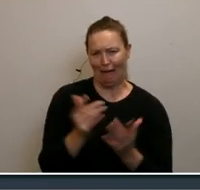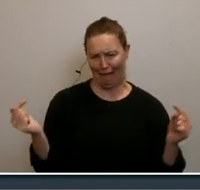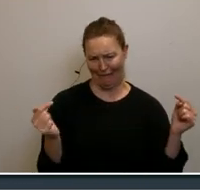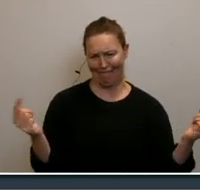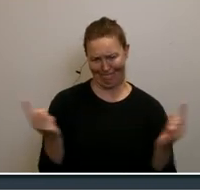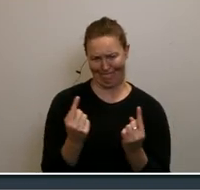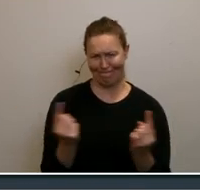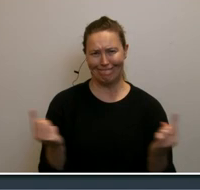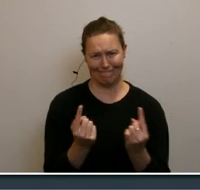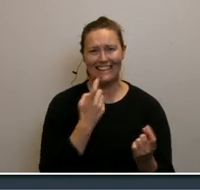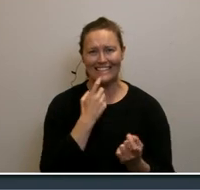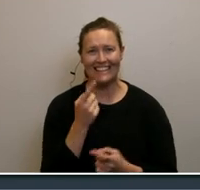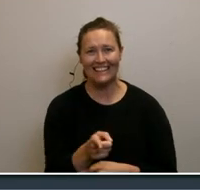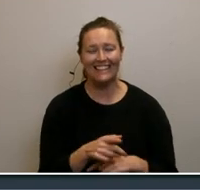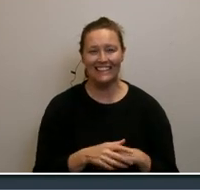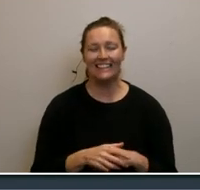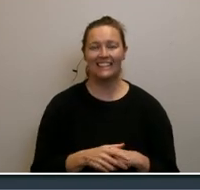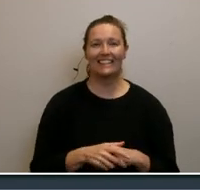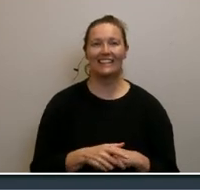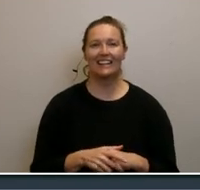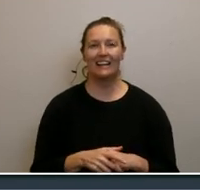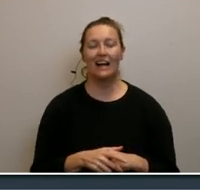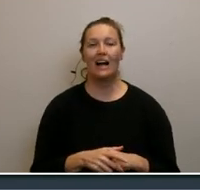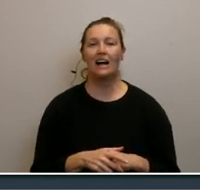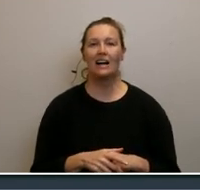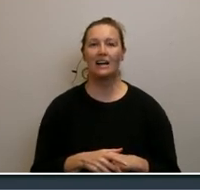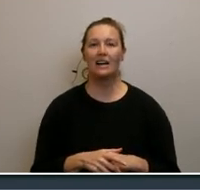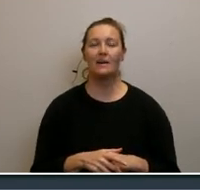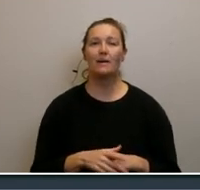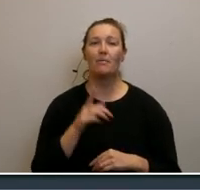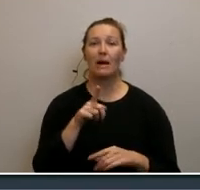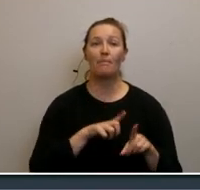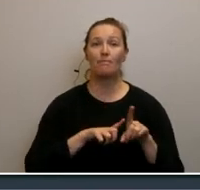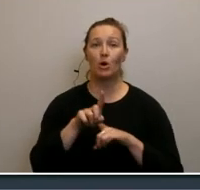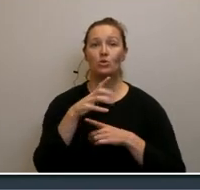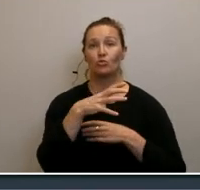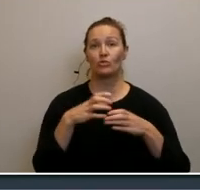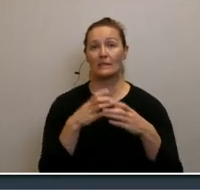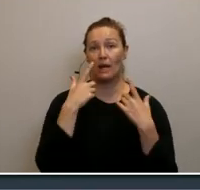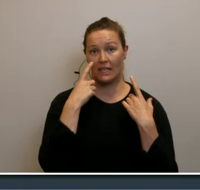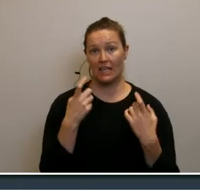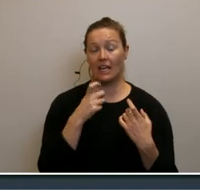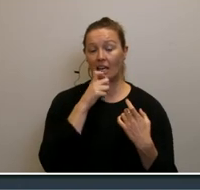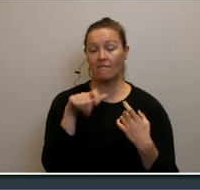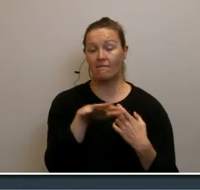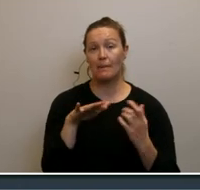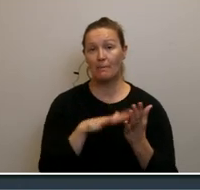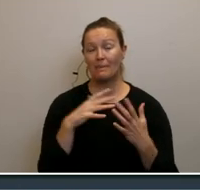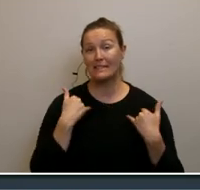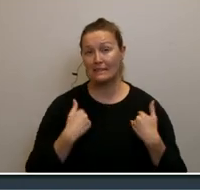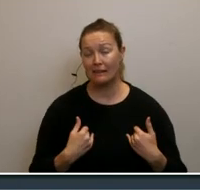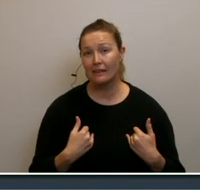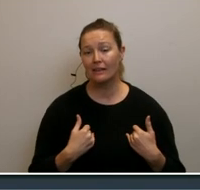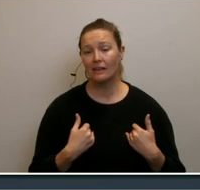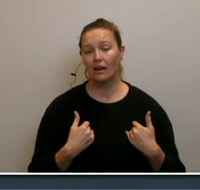point. The second point I'd say is that much of the respite care, when you have a family member there who's ill